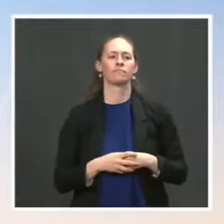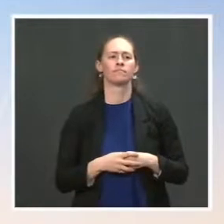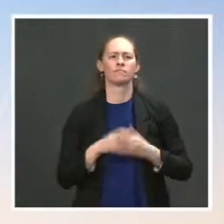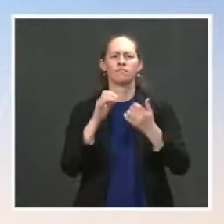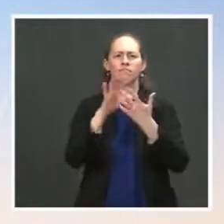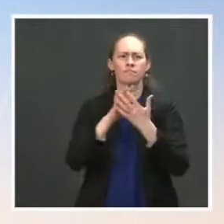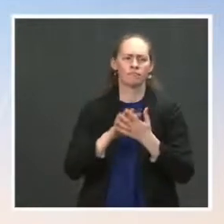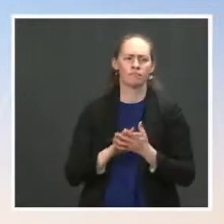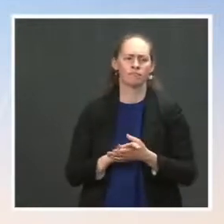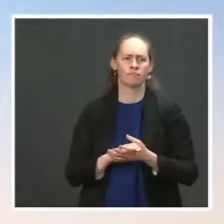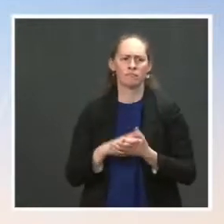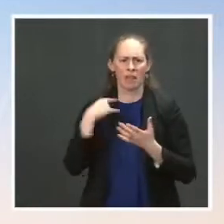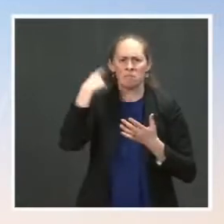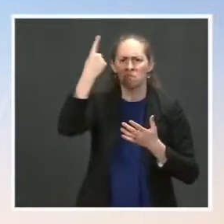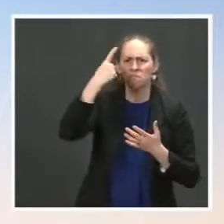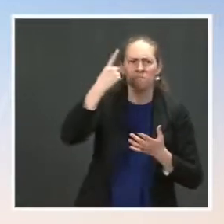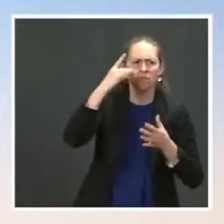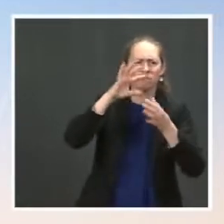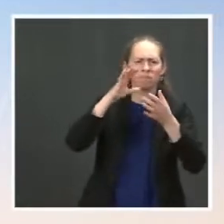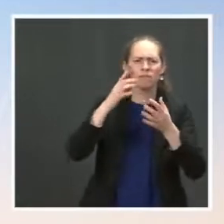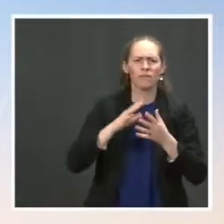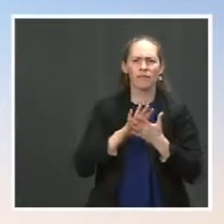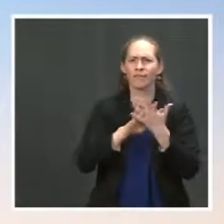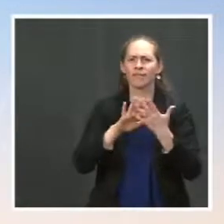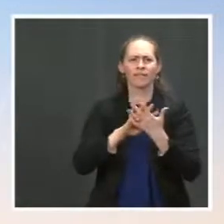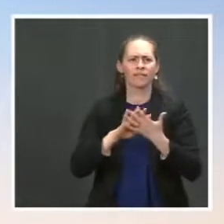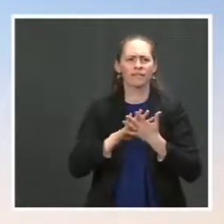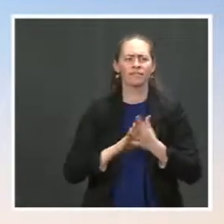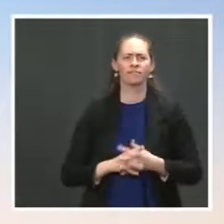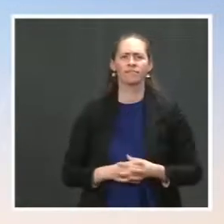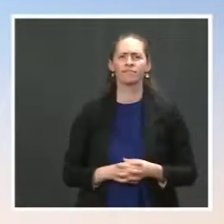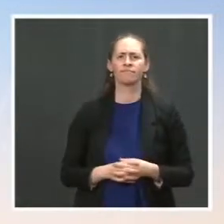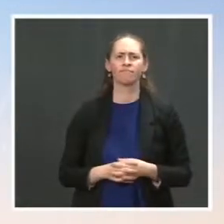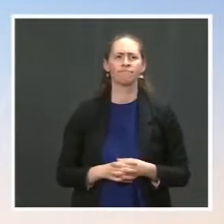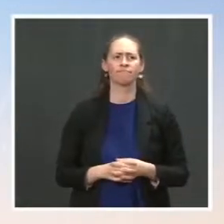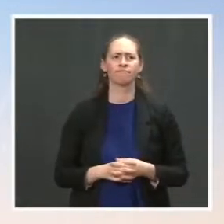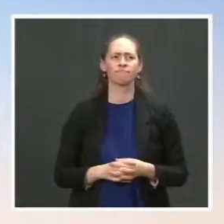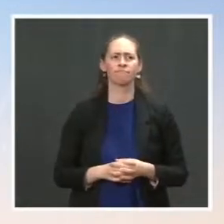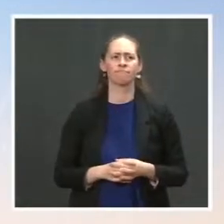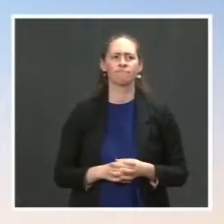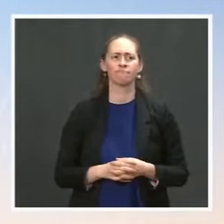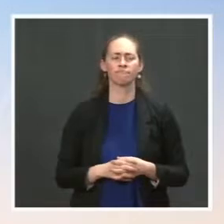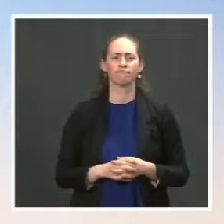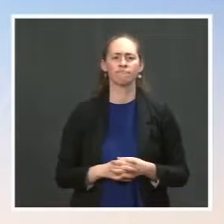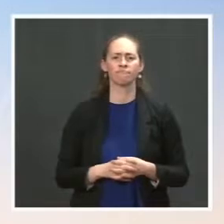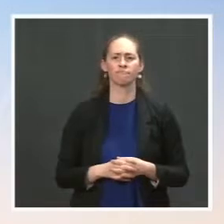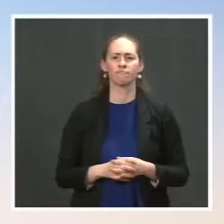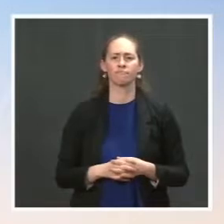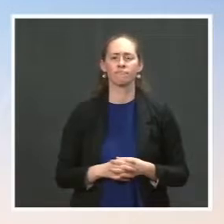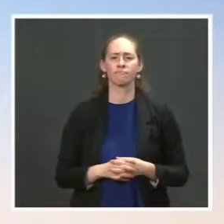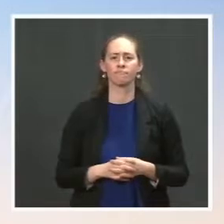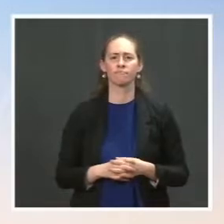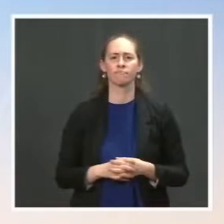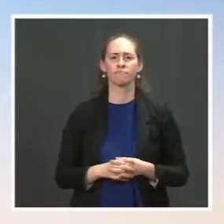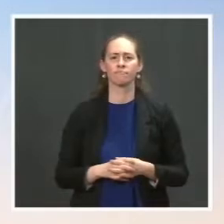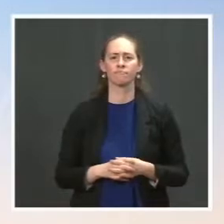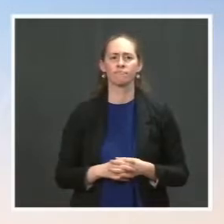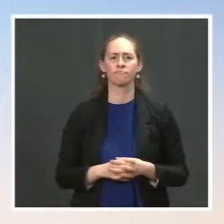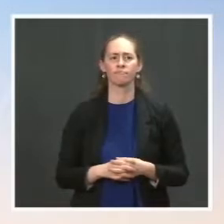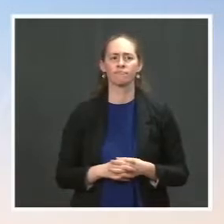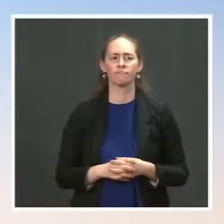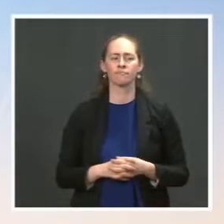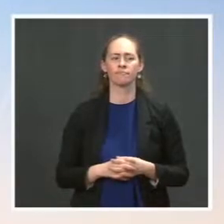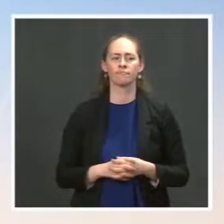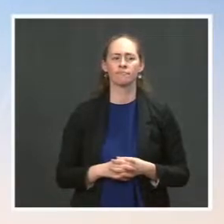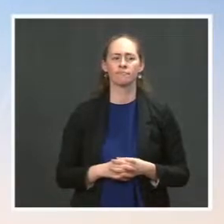first foreign leader visiting the White House mm-hmm. in the Biden. Can you give us a sense of what's the kind of preparation you are having? Is there going to be a joint statement or joint